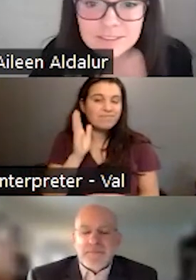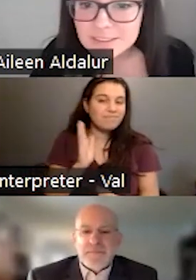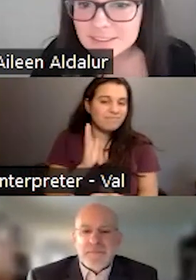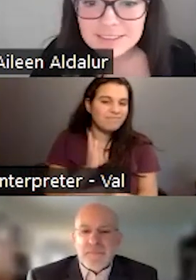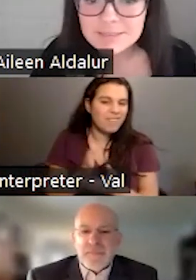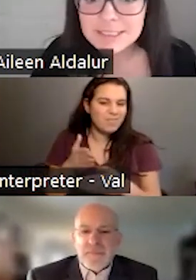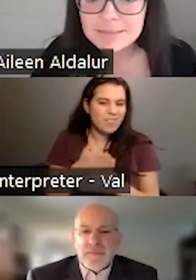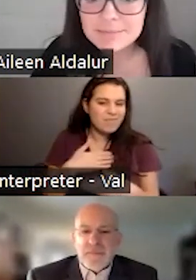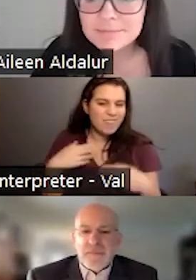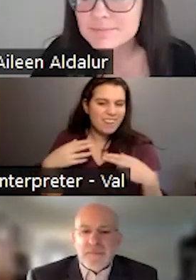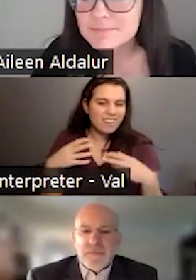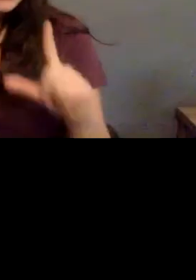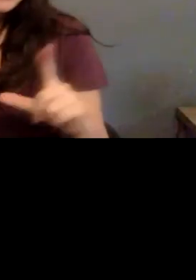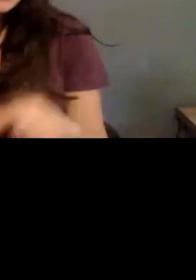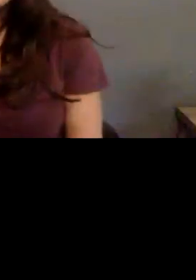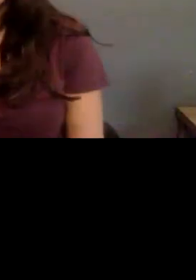now.